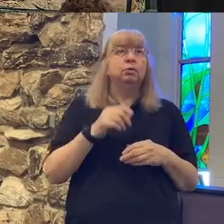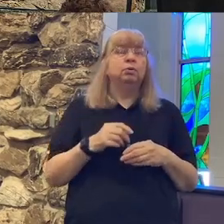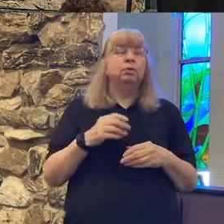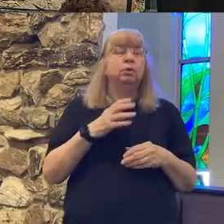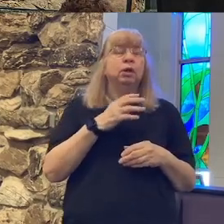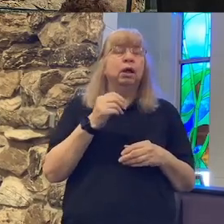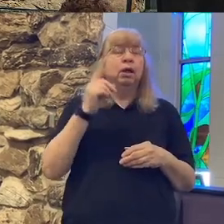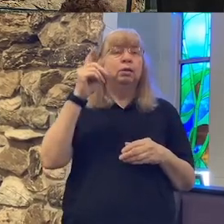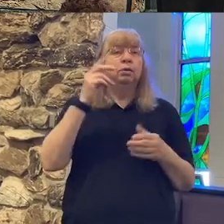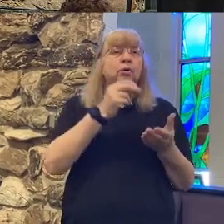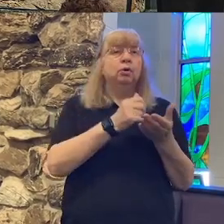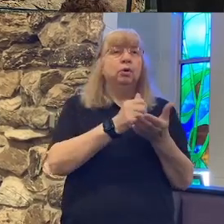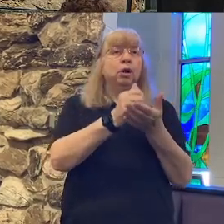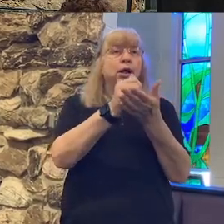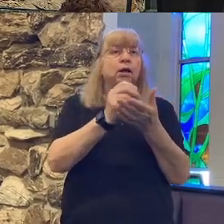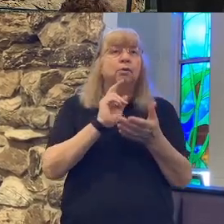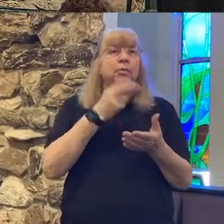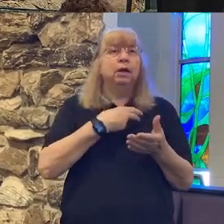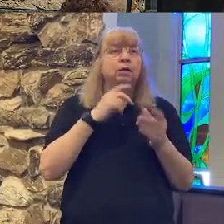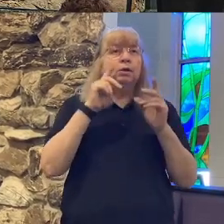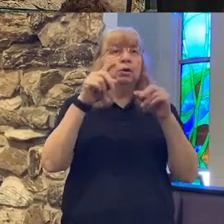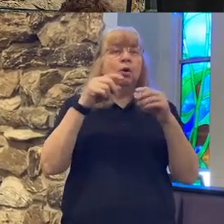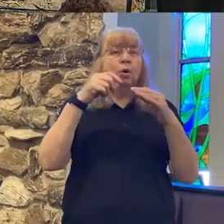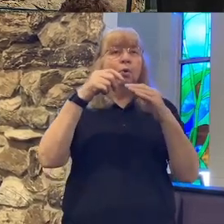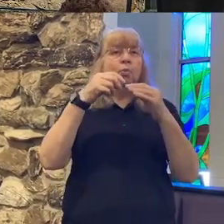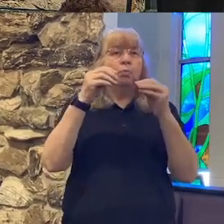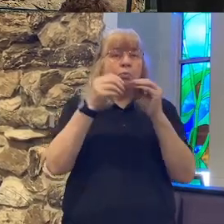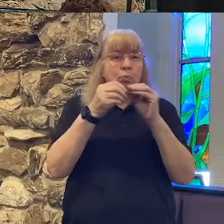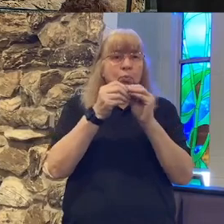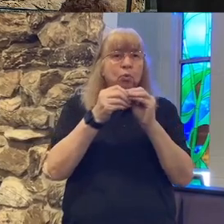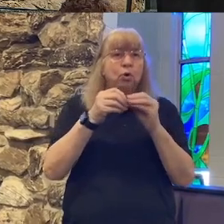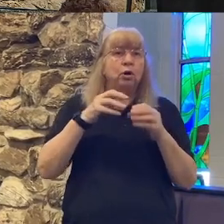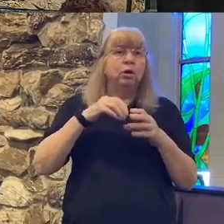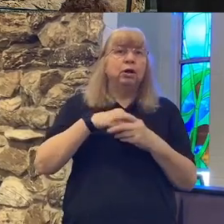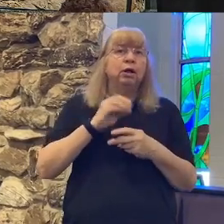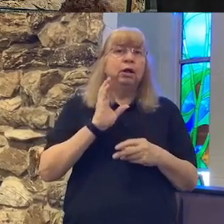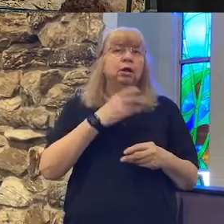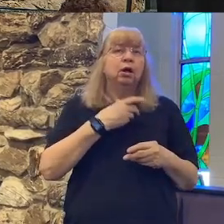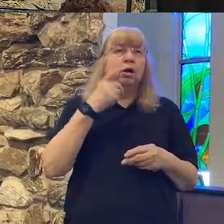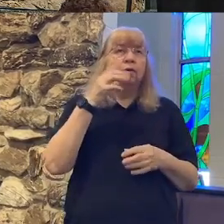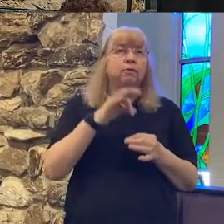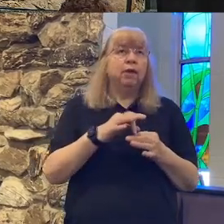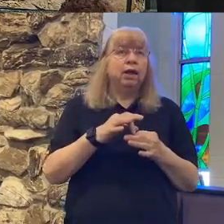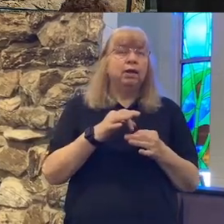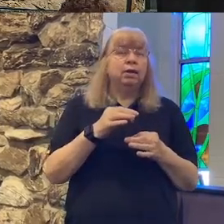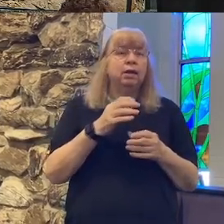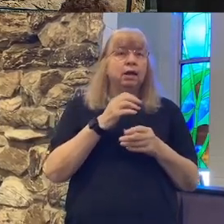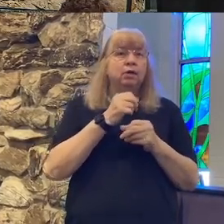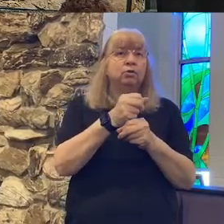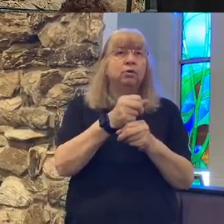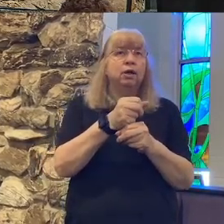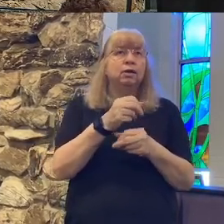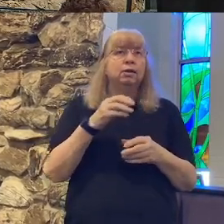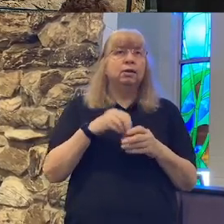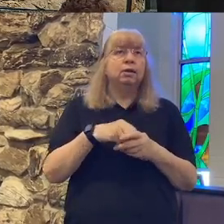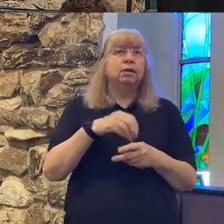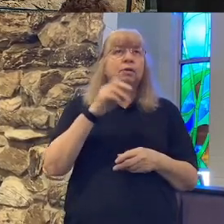And you help us go deeper in our faith and our trust of you.